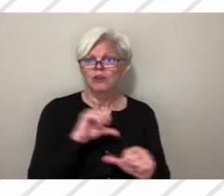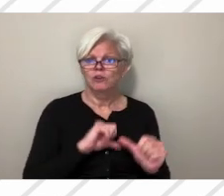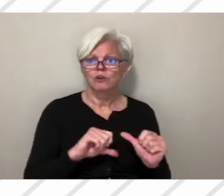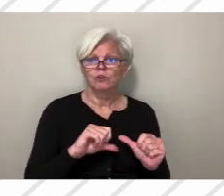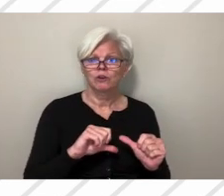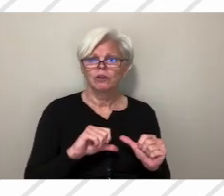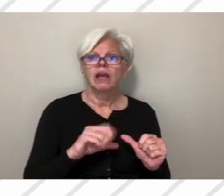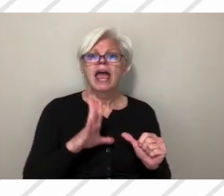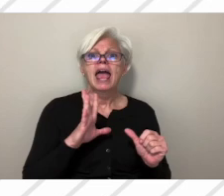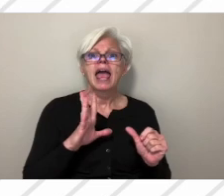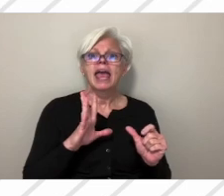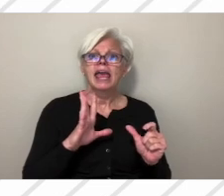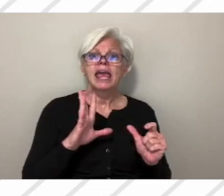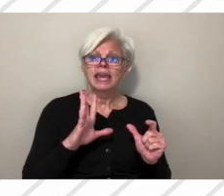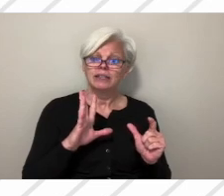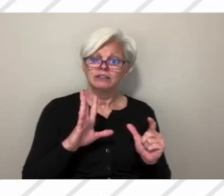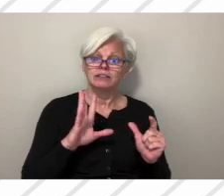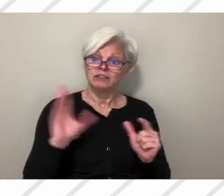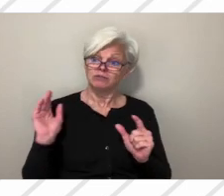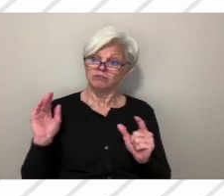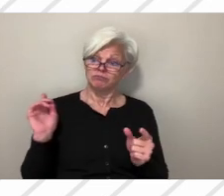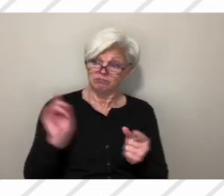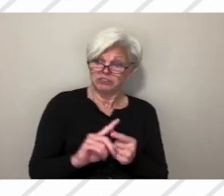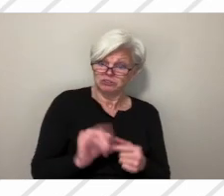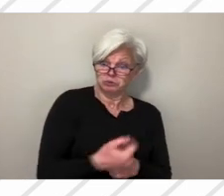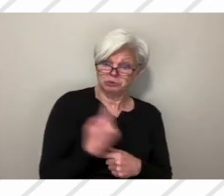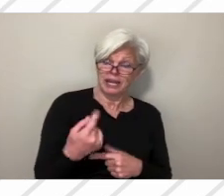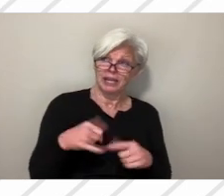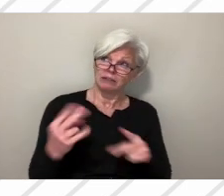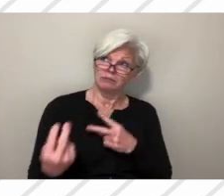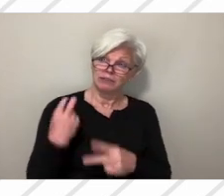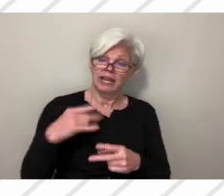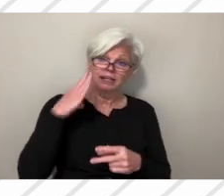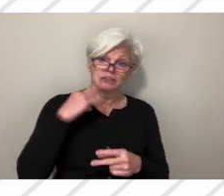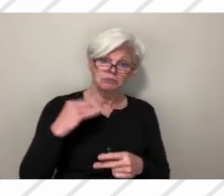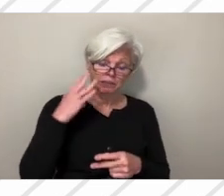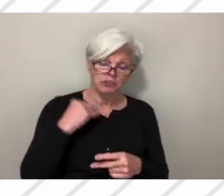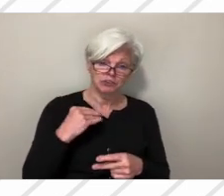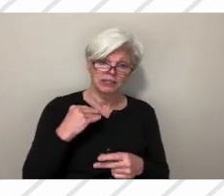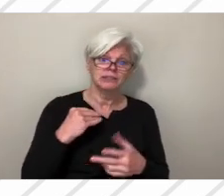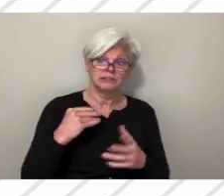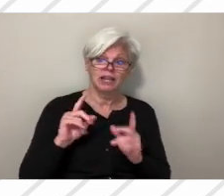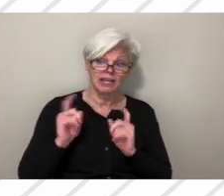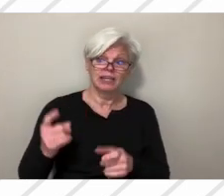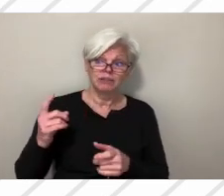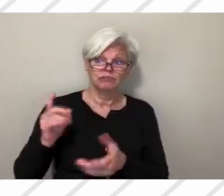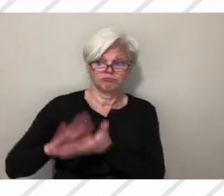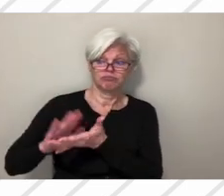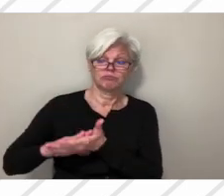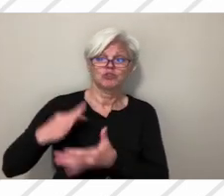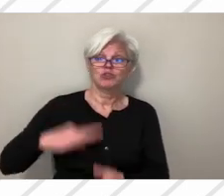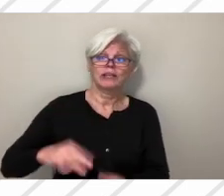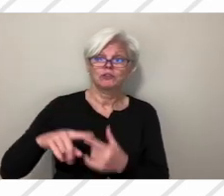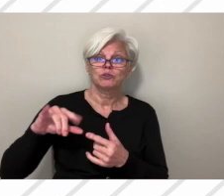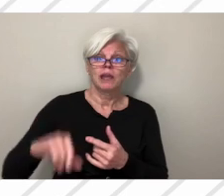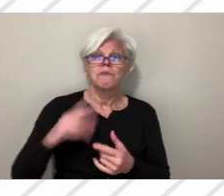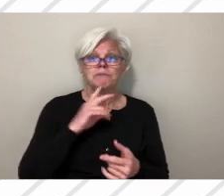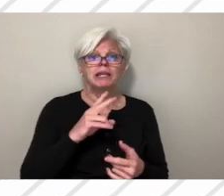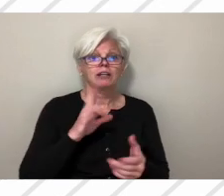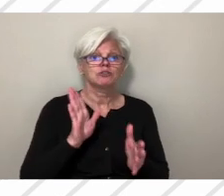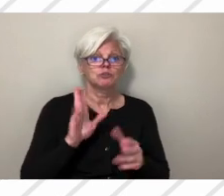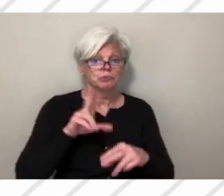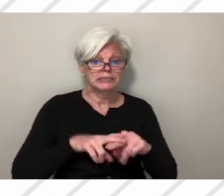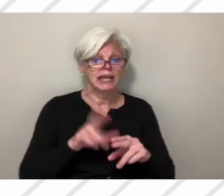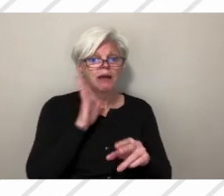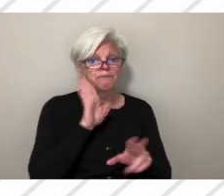I credit that experience and that bedroom where we sat around the couch with a camera and a mic in the middle with helping me